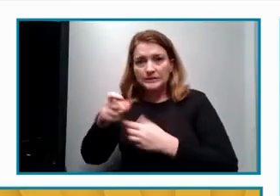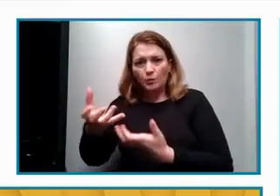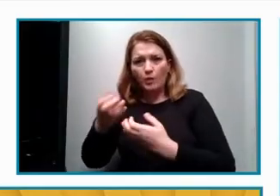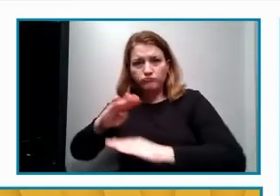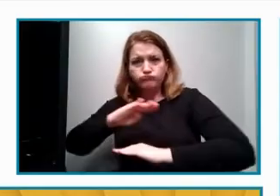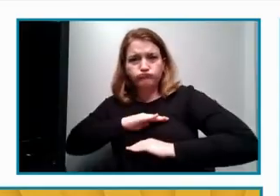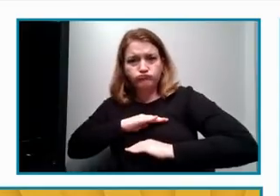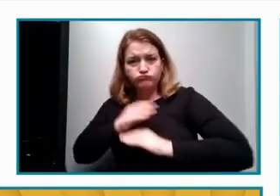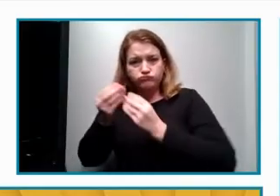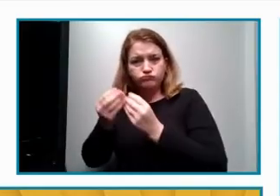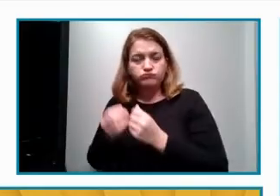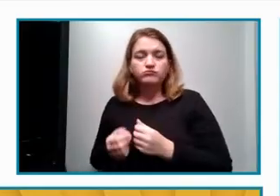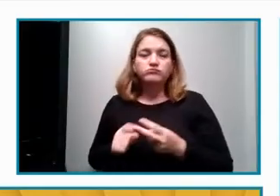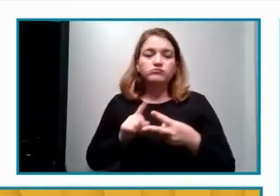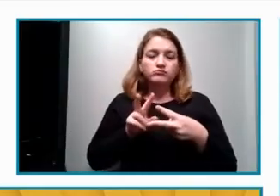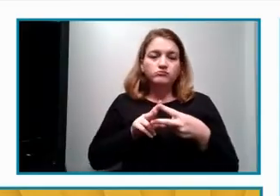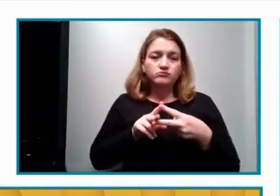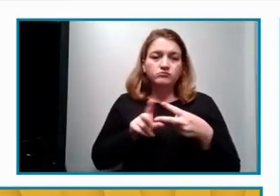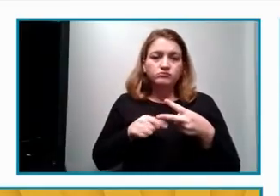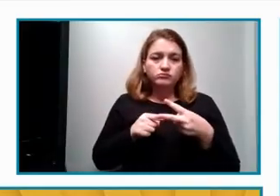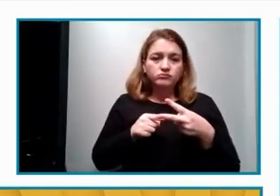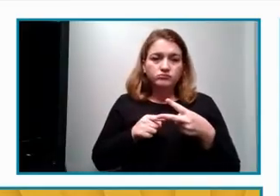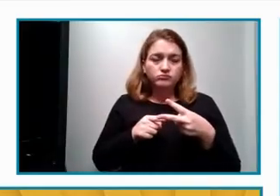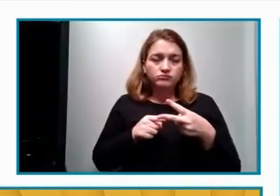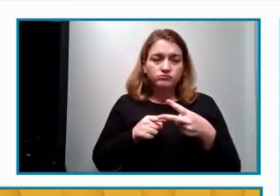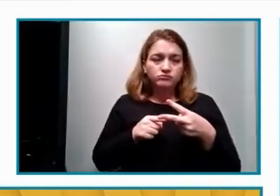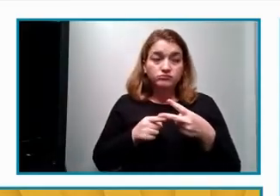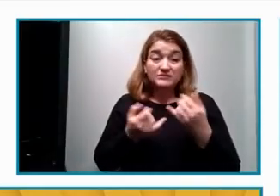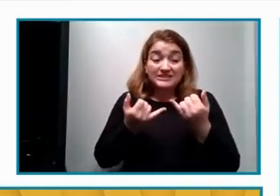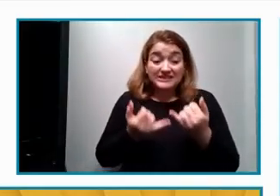Together, the rationale and outcomes show the cause and effect